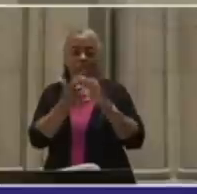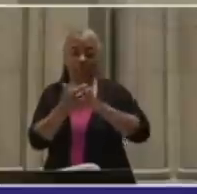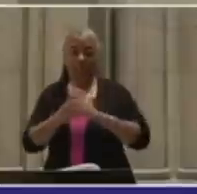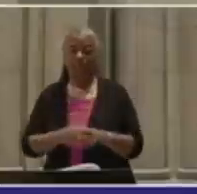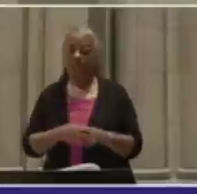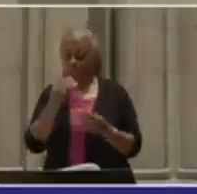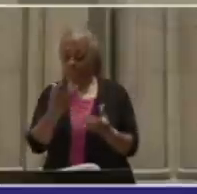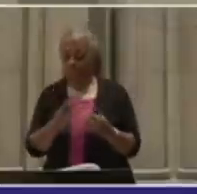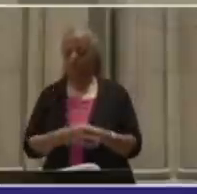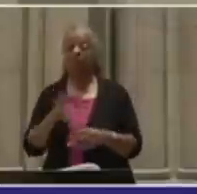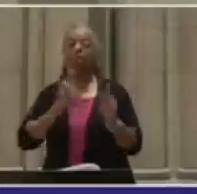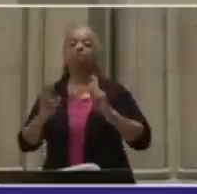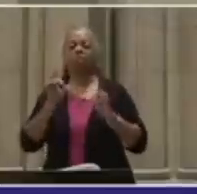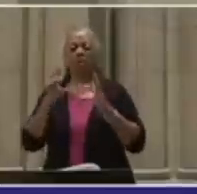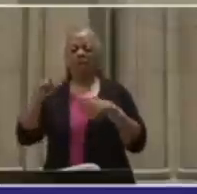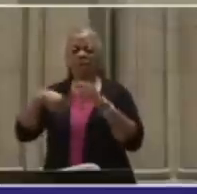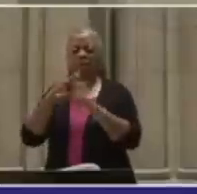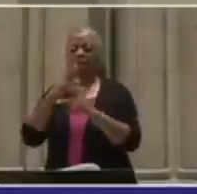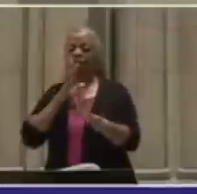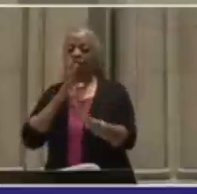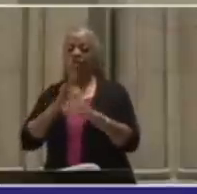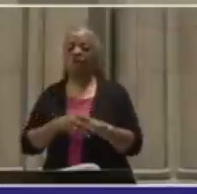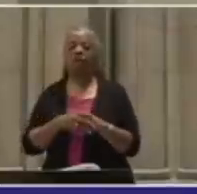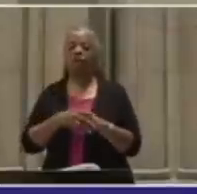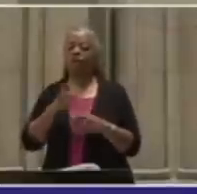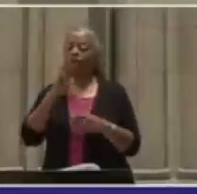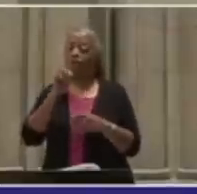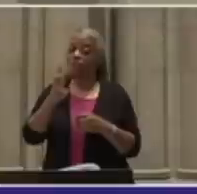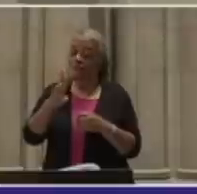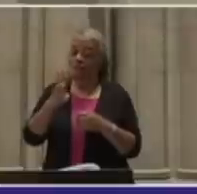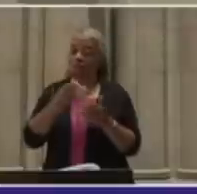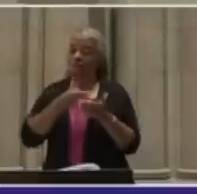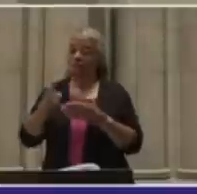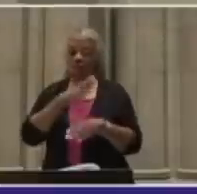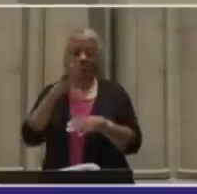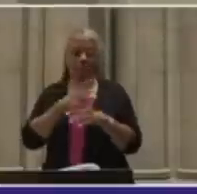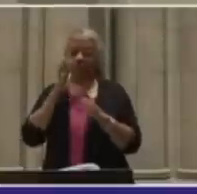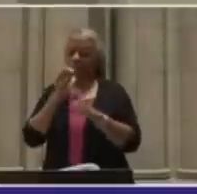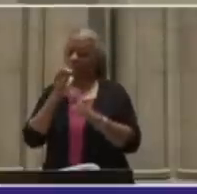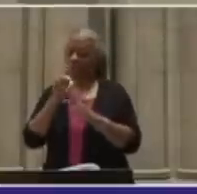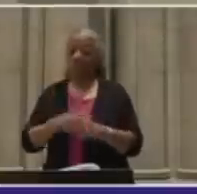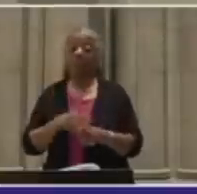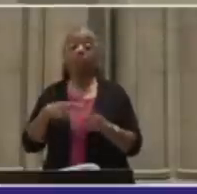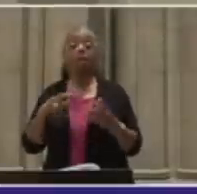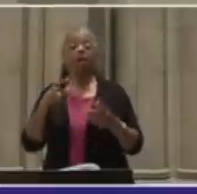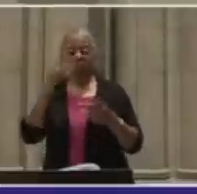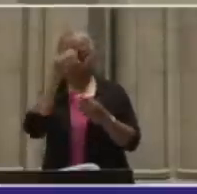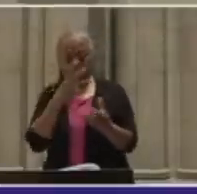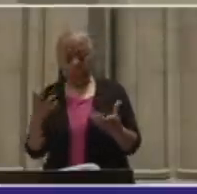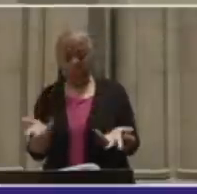People hate this kind of talk. Raw truth is never popular. But here it